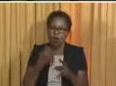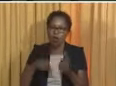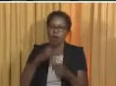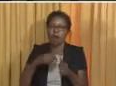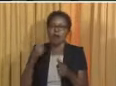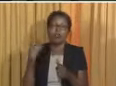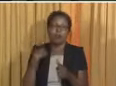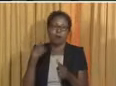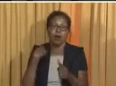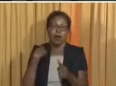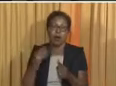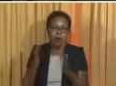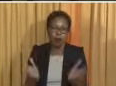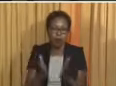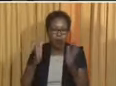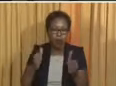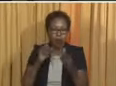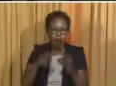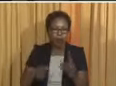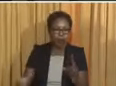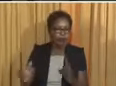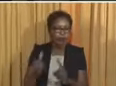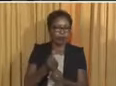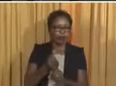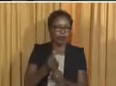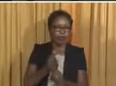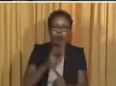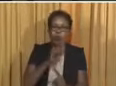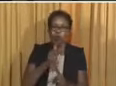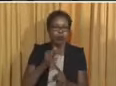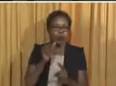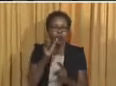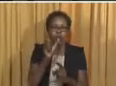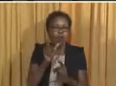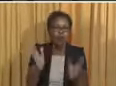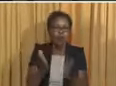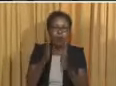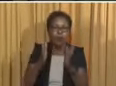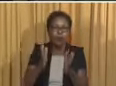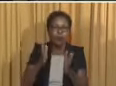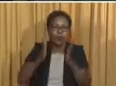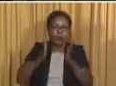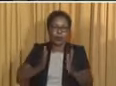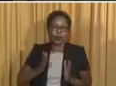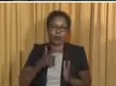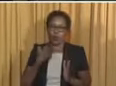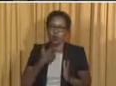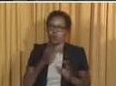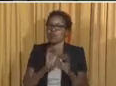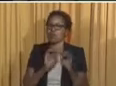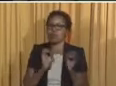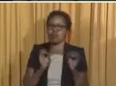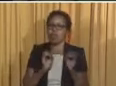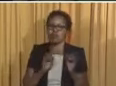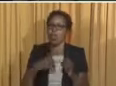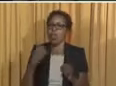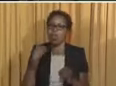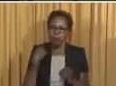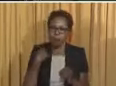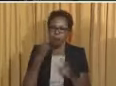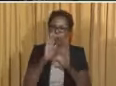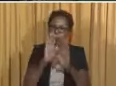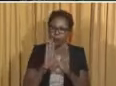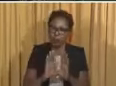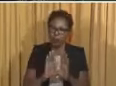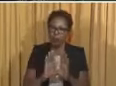that the promoter must attain and not about who the promoter is or who the person who brings the amendment is. As such,